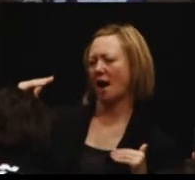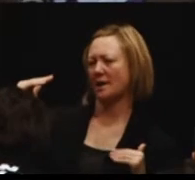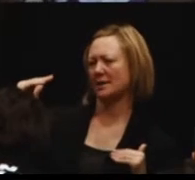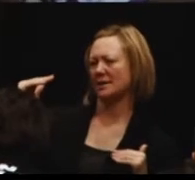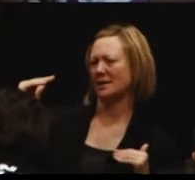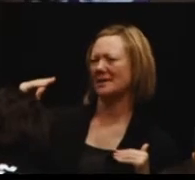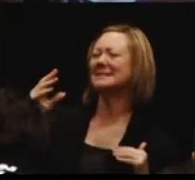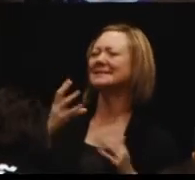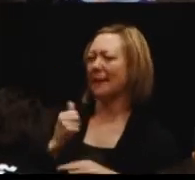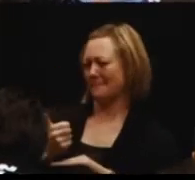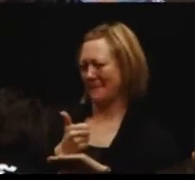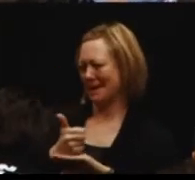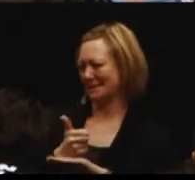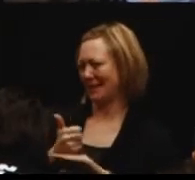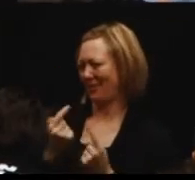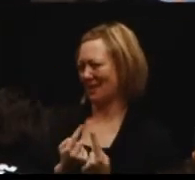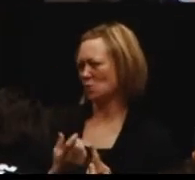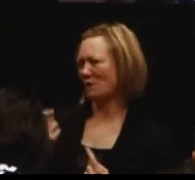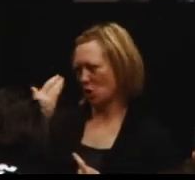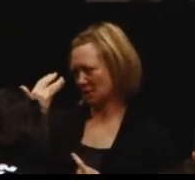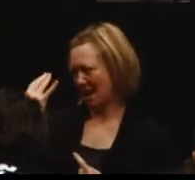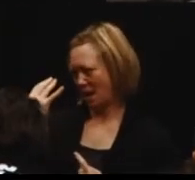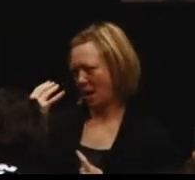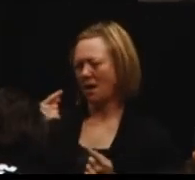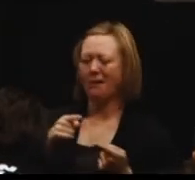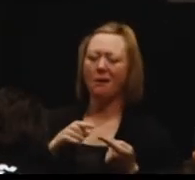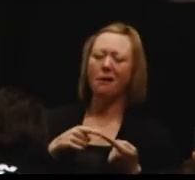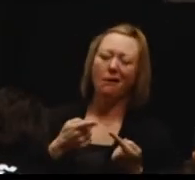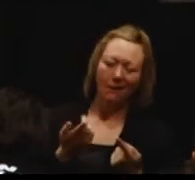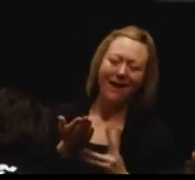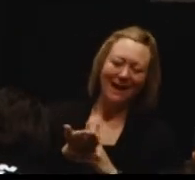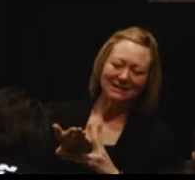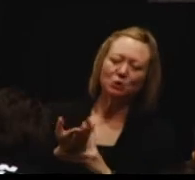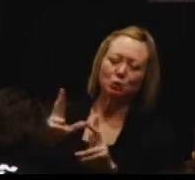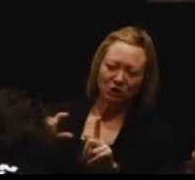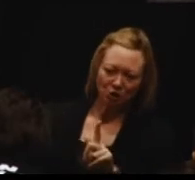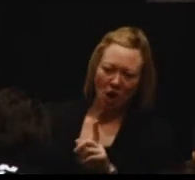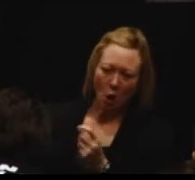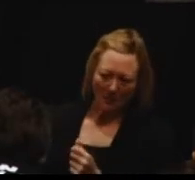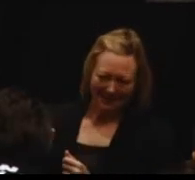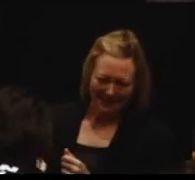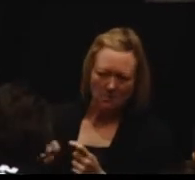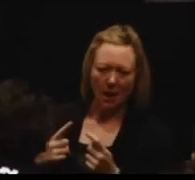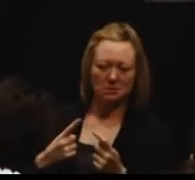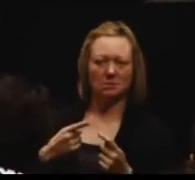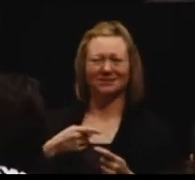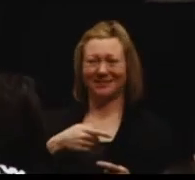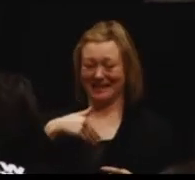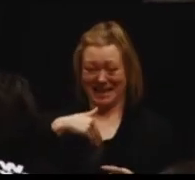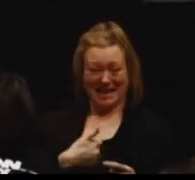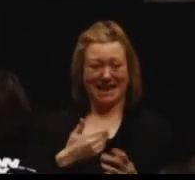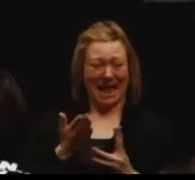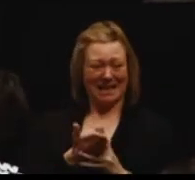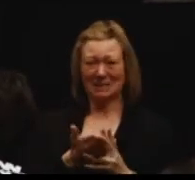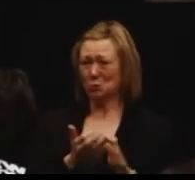consider as well. So aside from, you know, access into the digital economy, people just need access to decent public